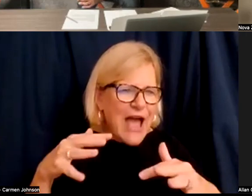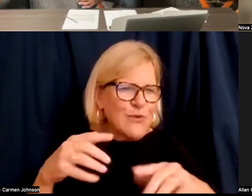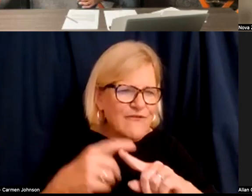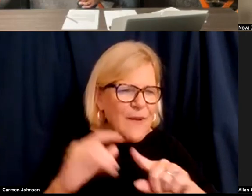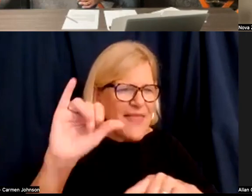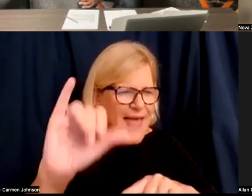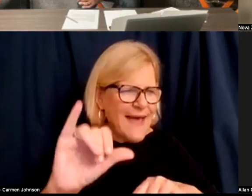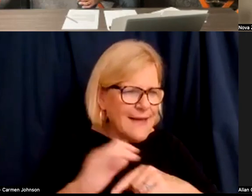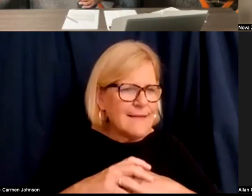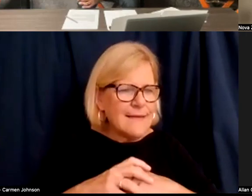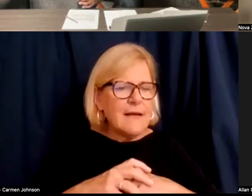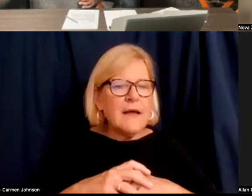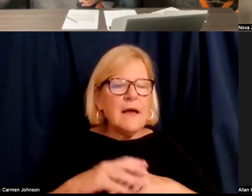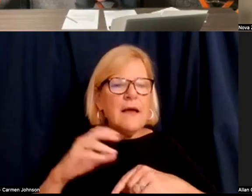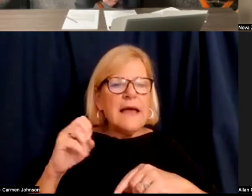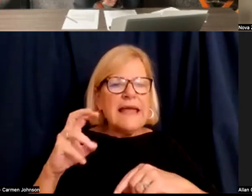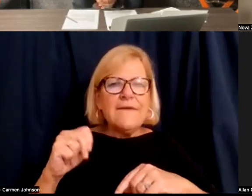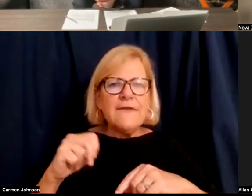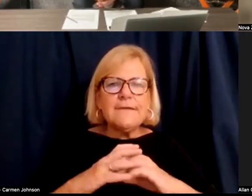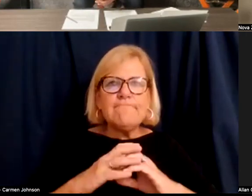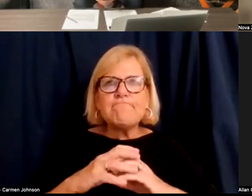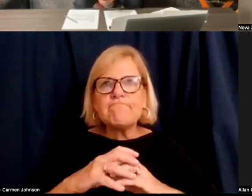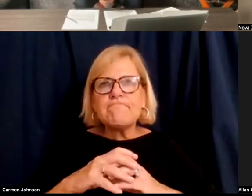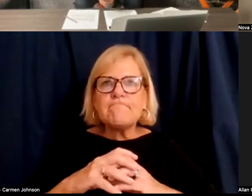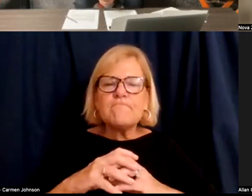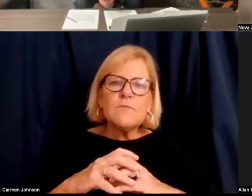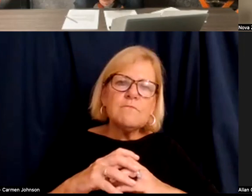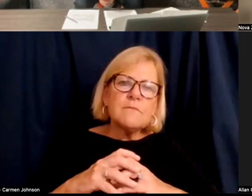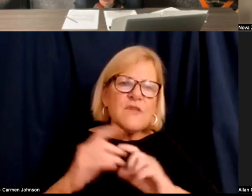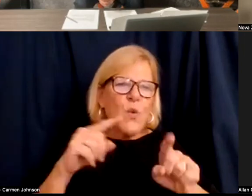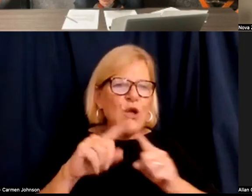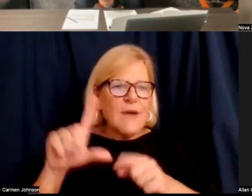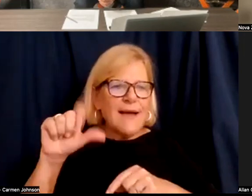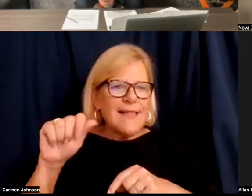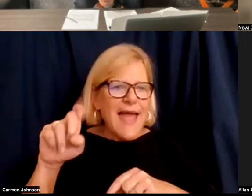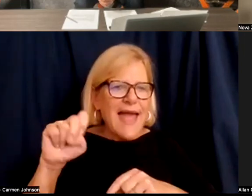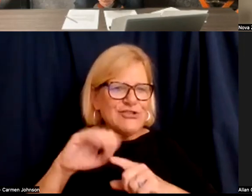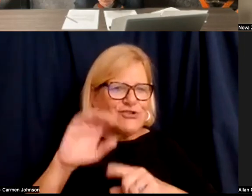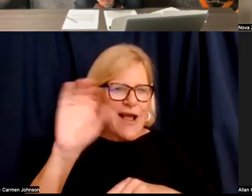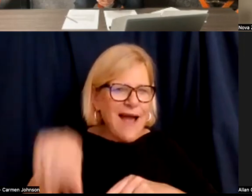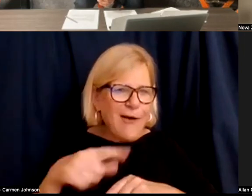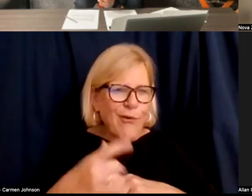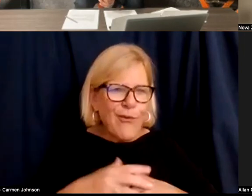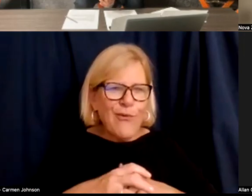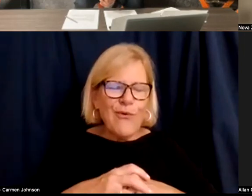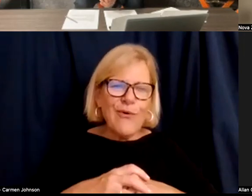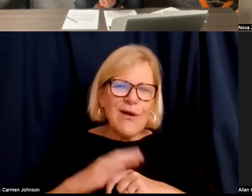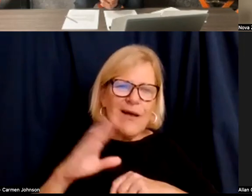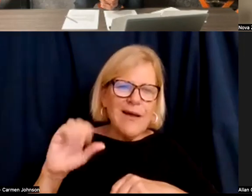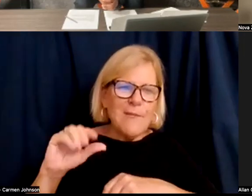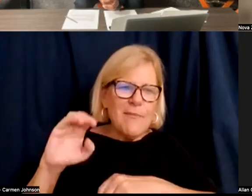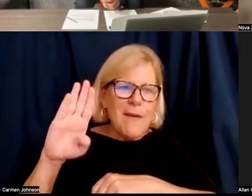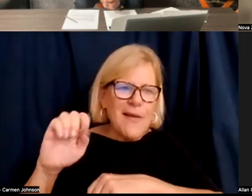Like, even actually just going to the lake in Chicago or Belle Isle in